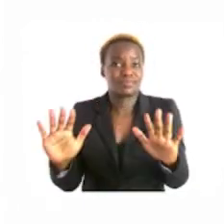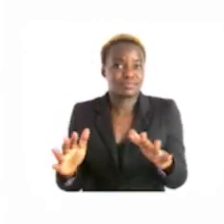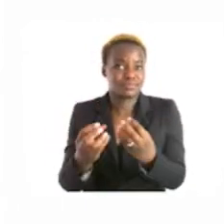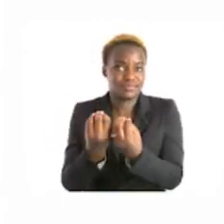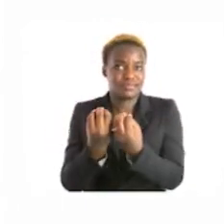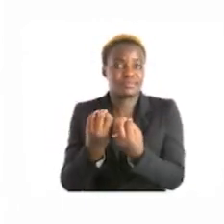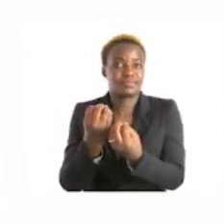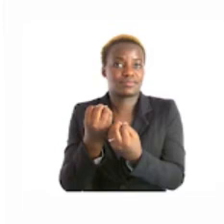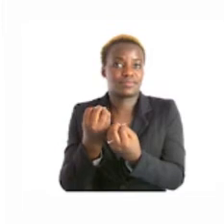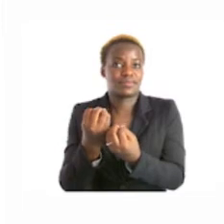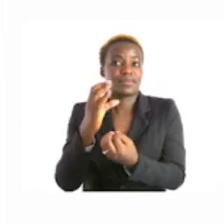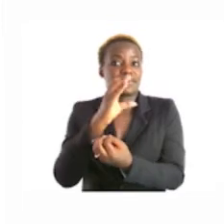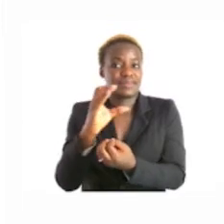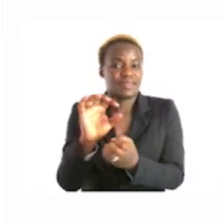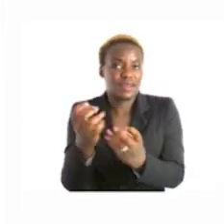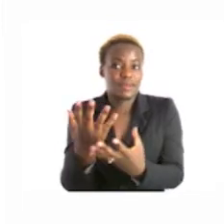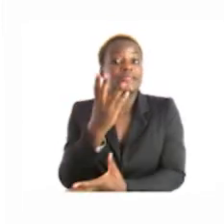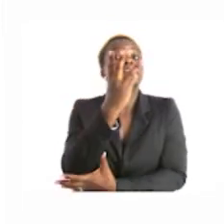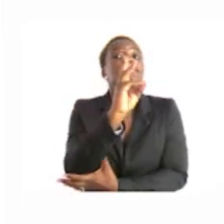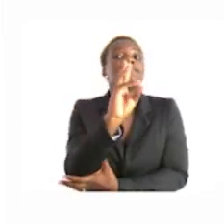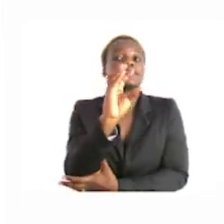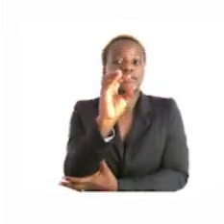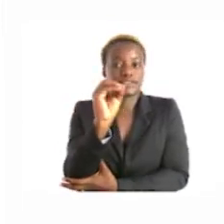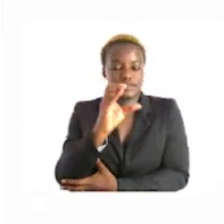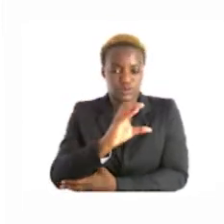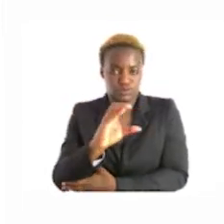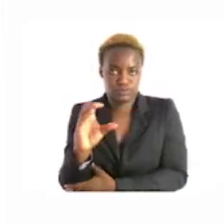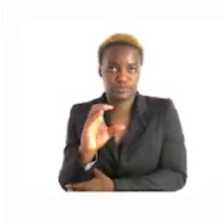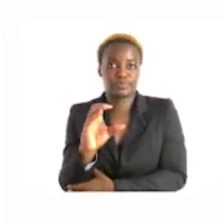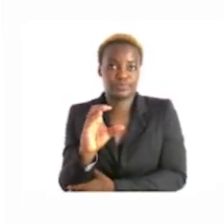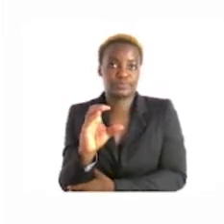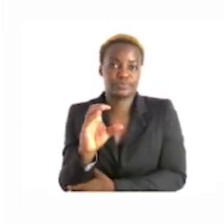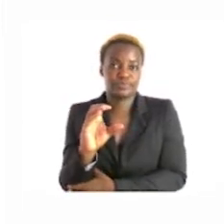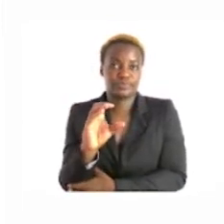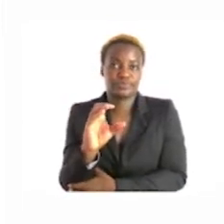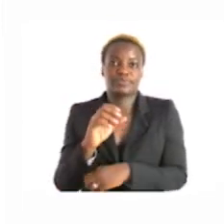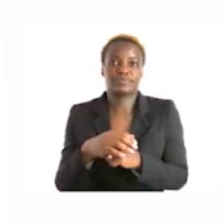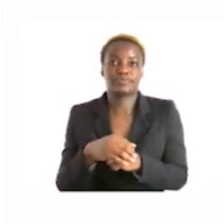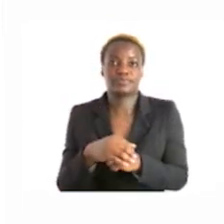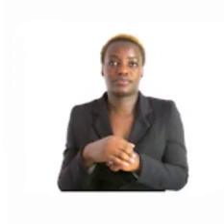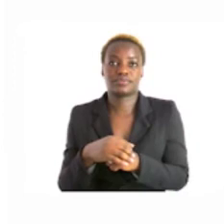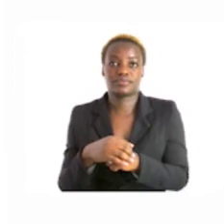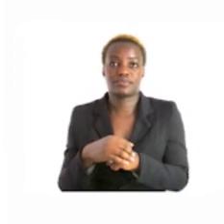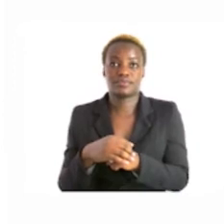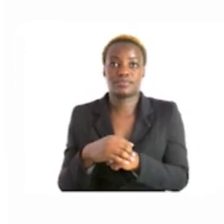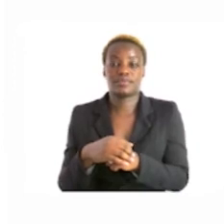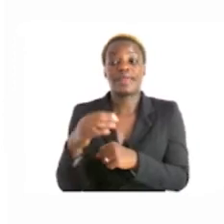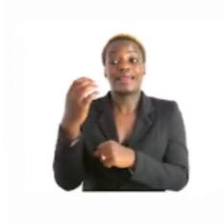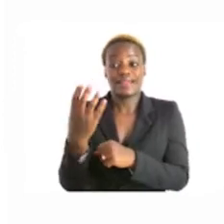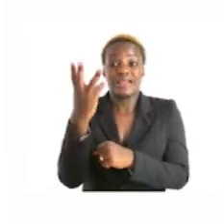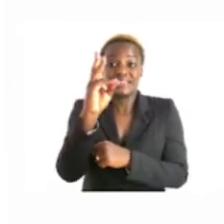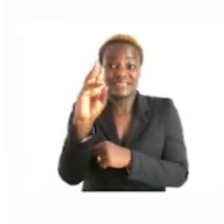are going to have a 60, which is going to be 60 cents, okay? Now we have to add the 60